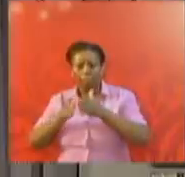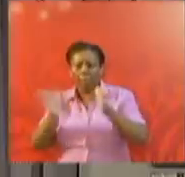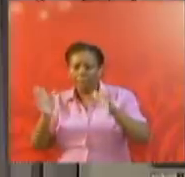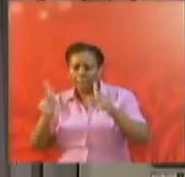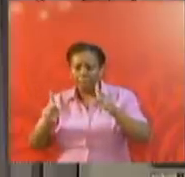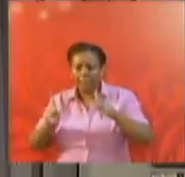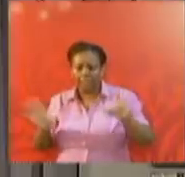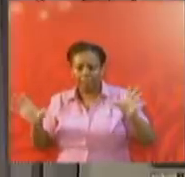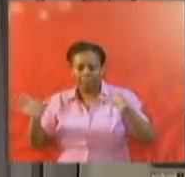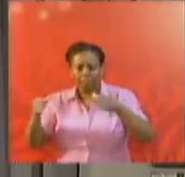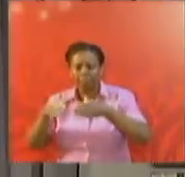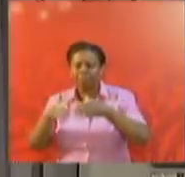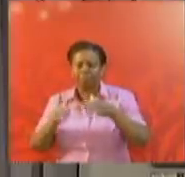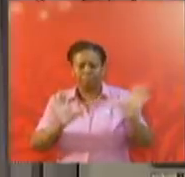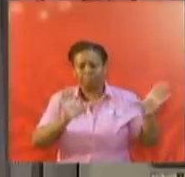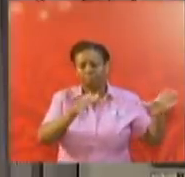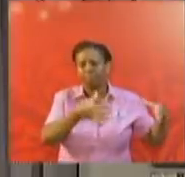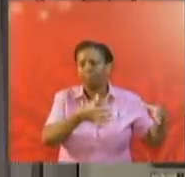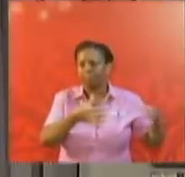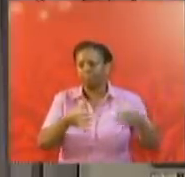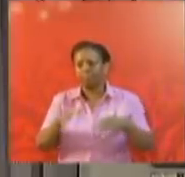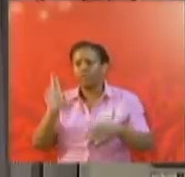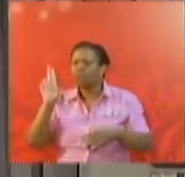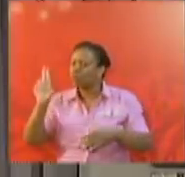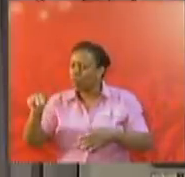people to do in private. The